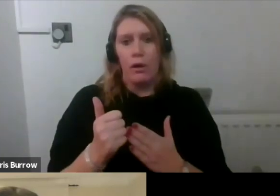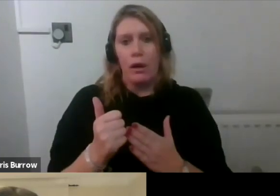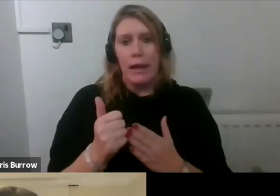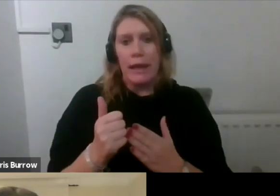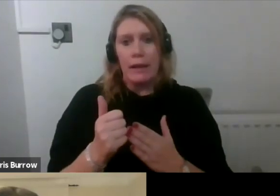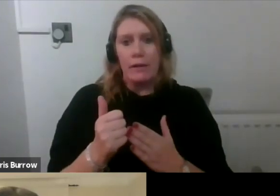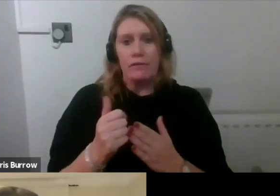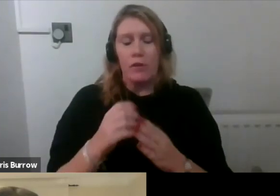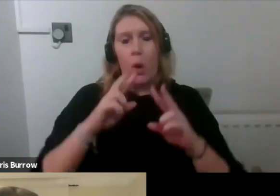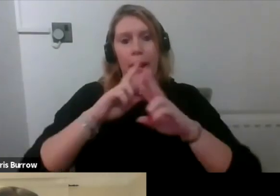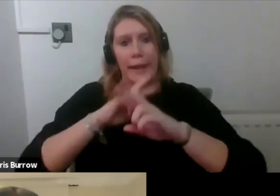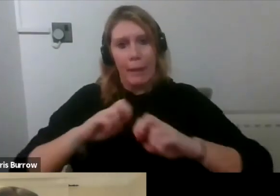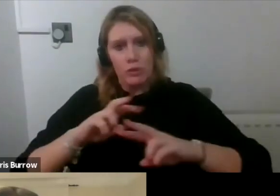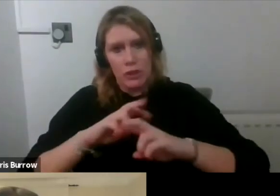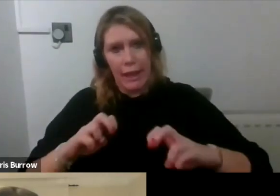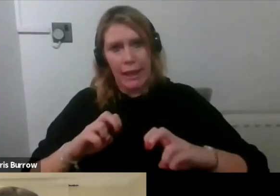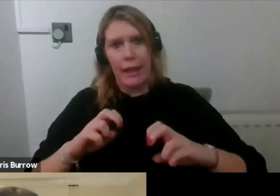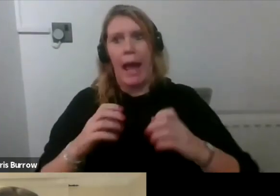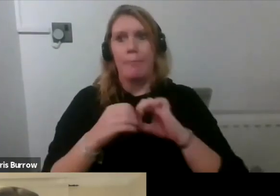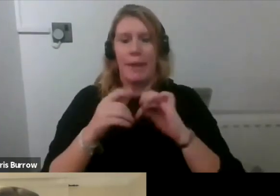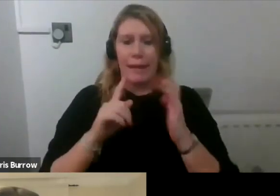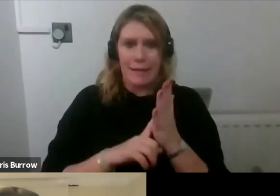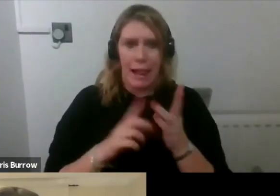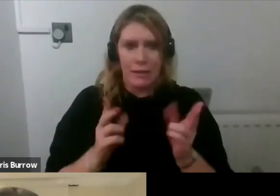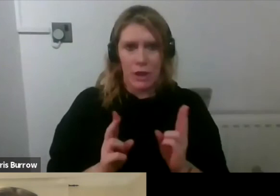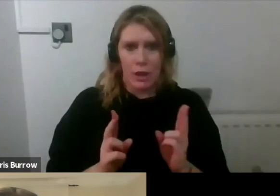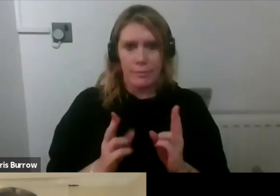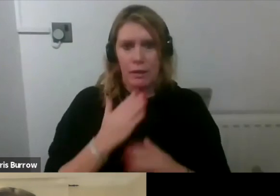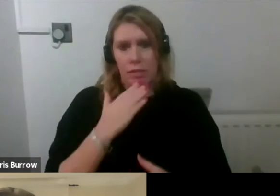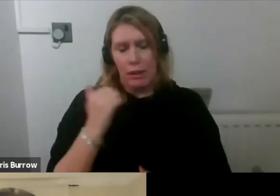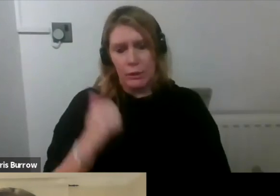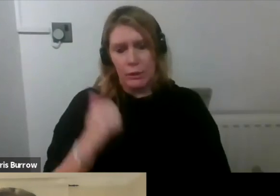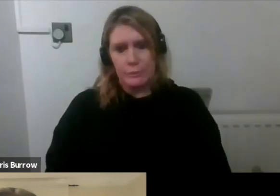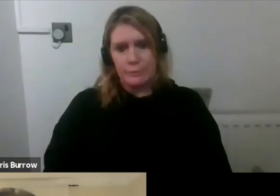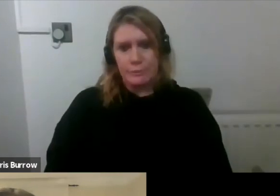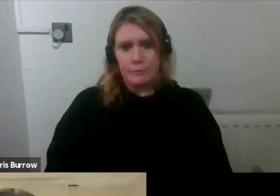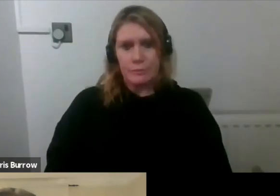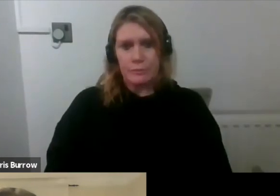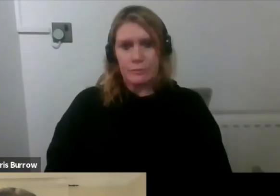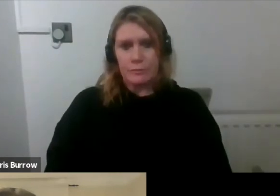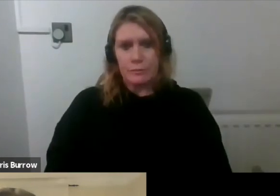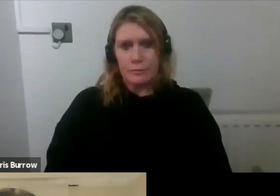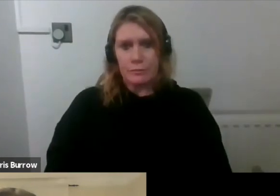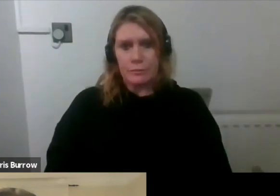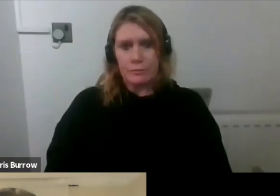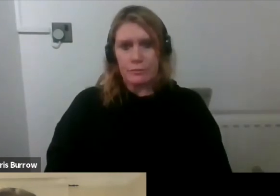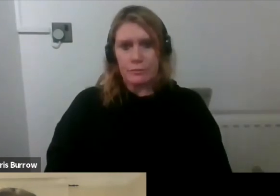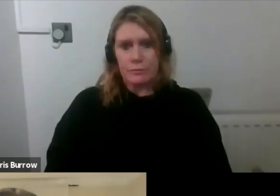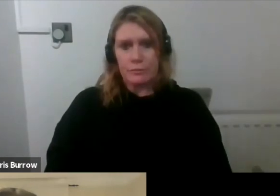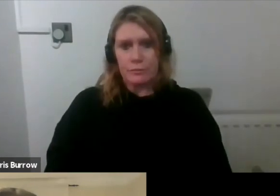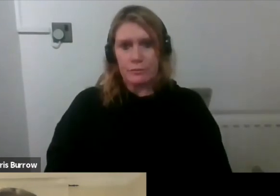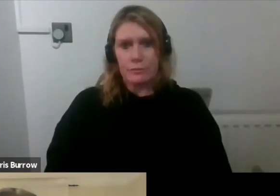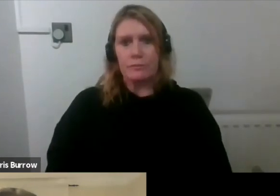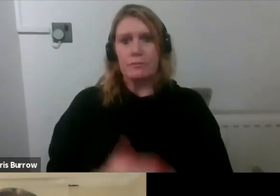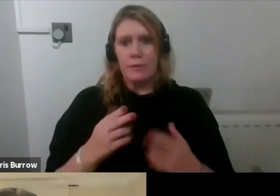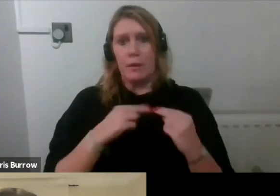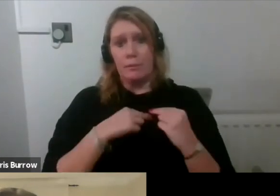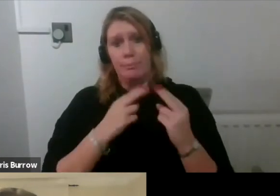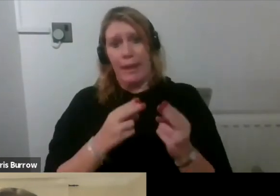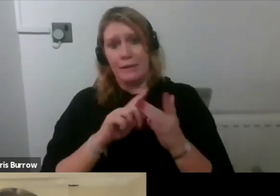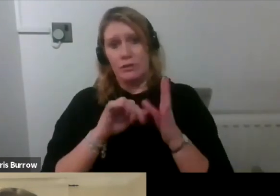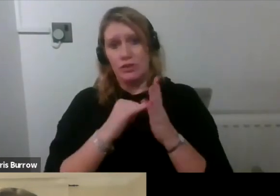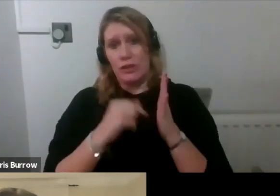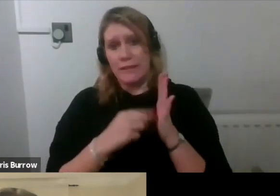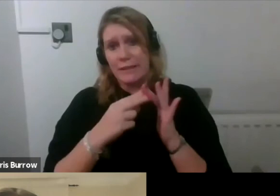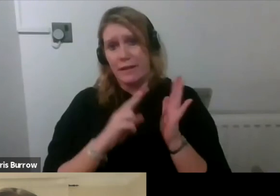particular, captioning, but also BSL interpretation. So yes, I'm going to hand over to you for a final